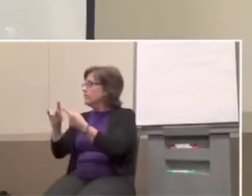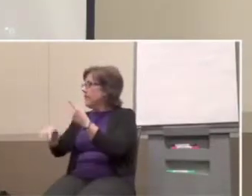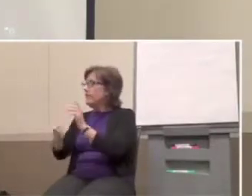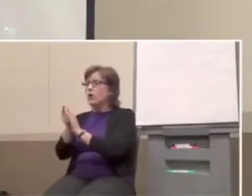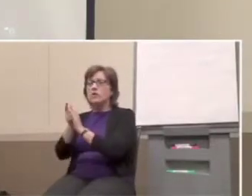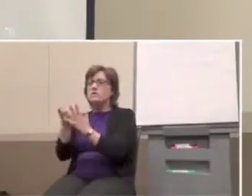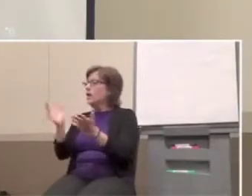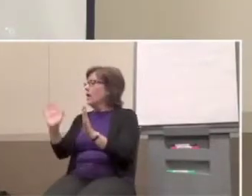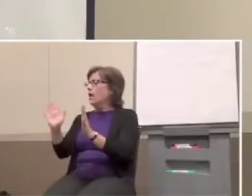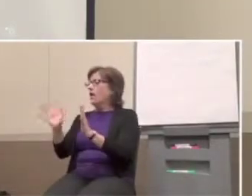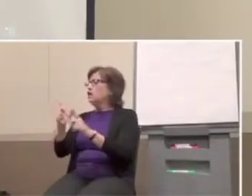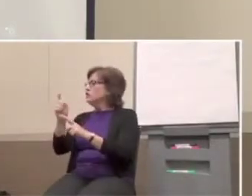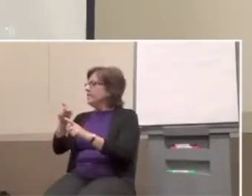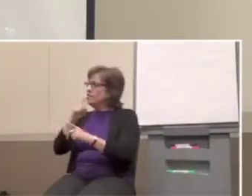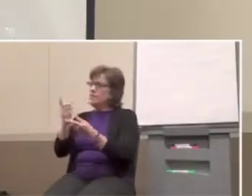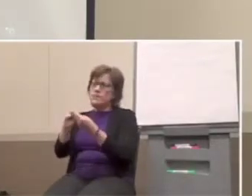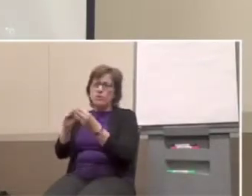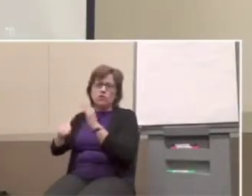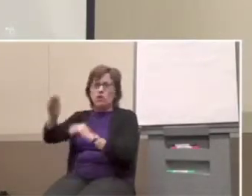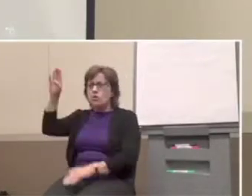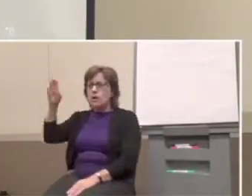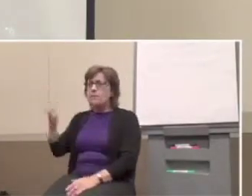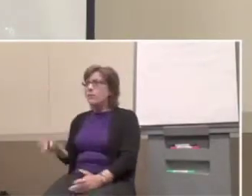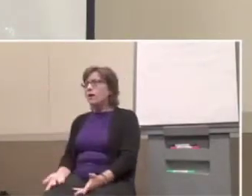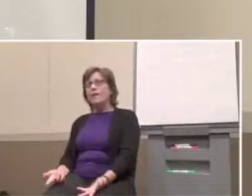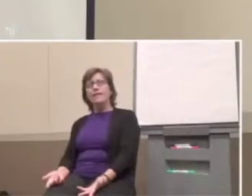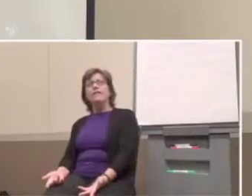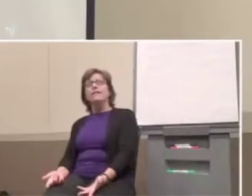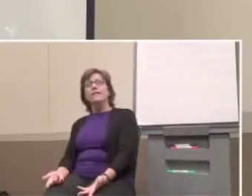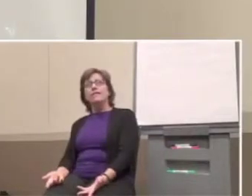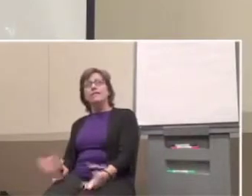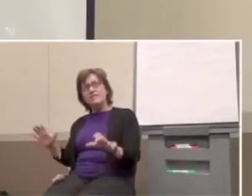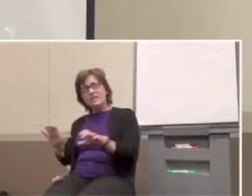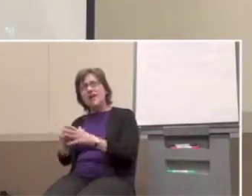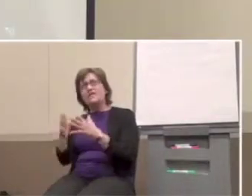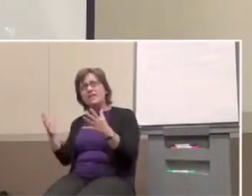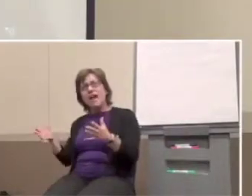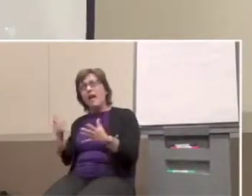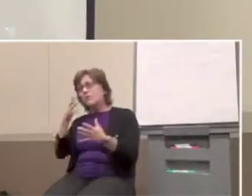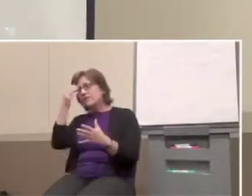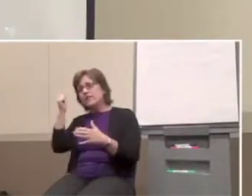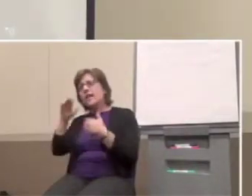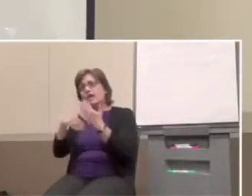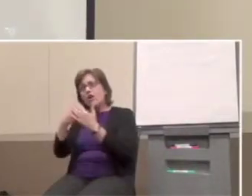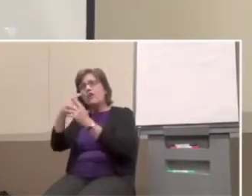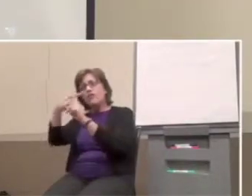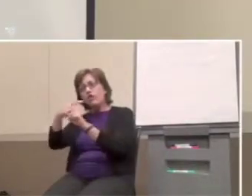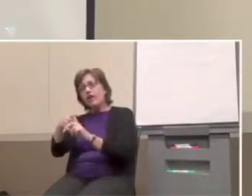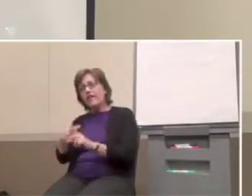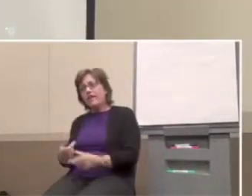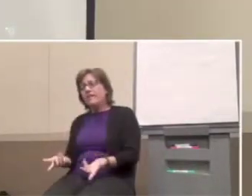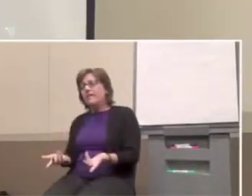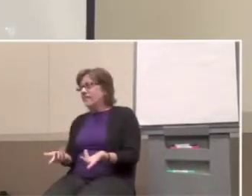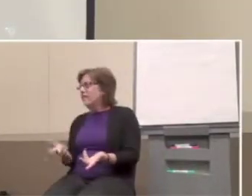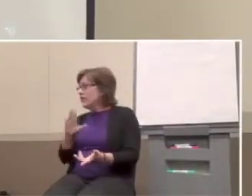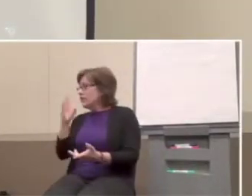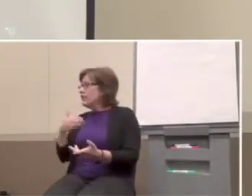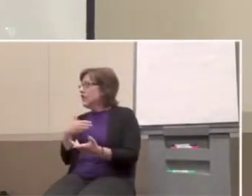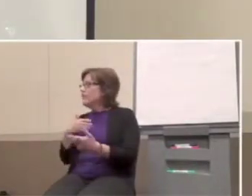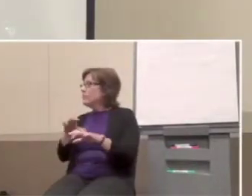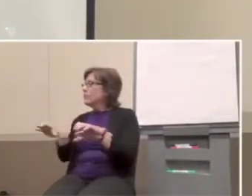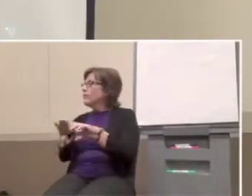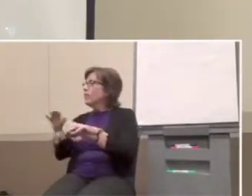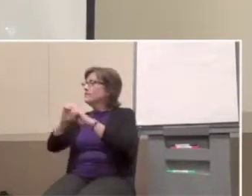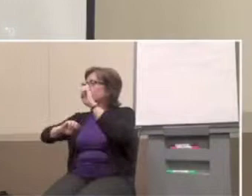you need to be more grown up. Well, they've accomplished a lot. And we feel that way too. You know, if you've ever had a performance evaluation where